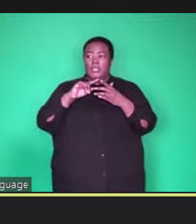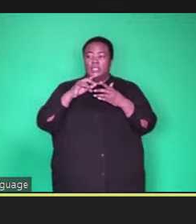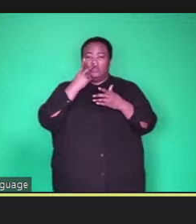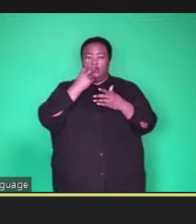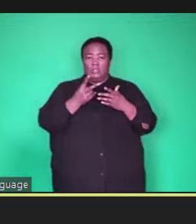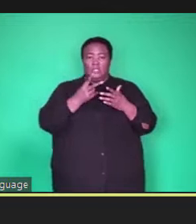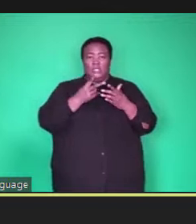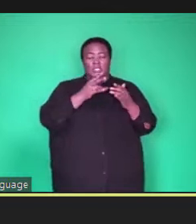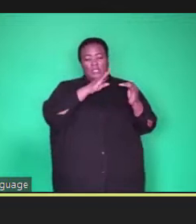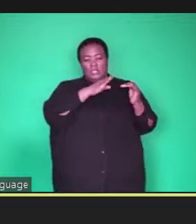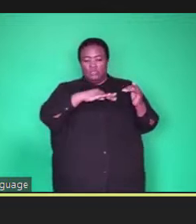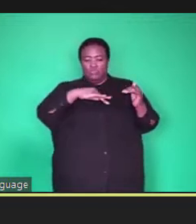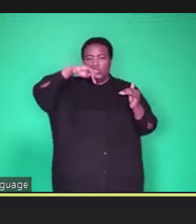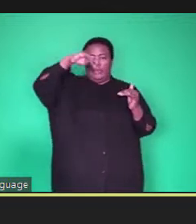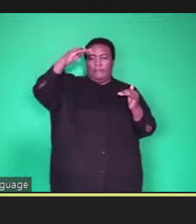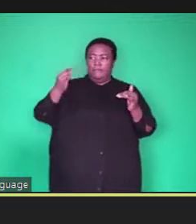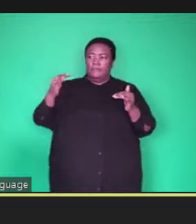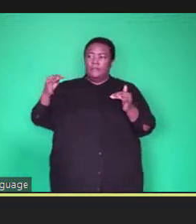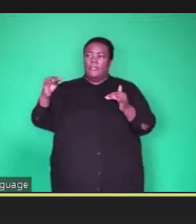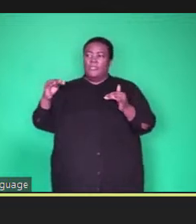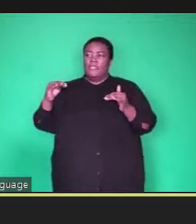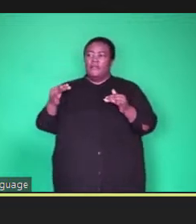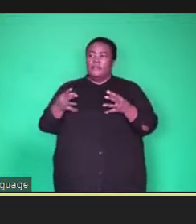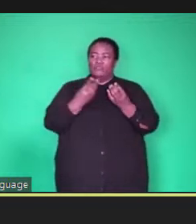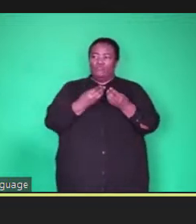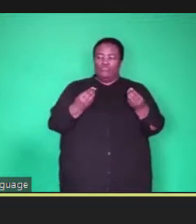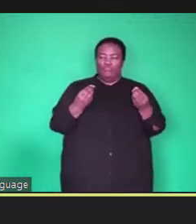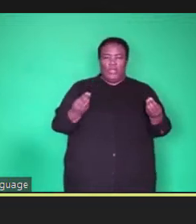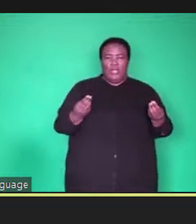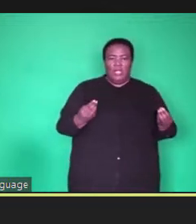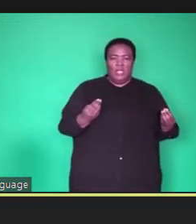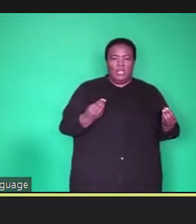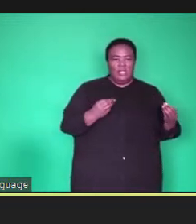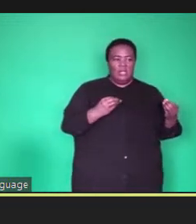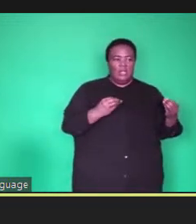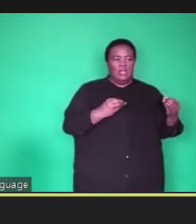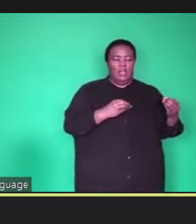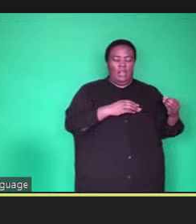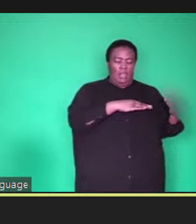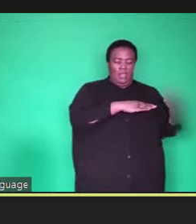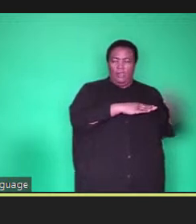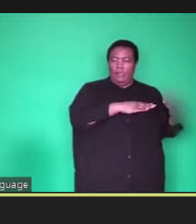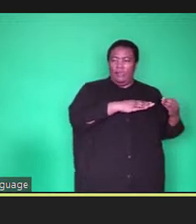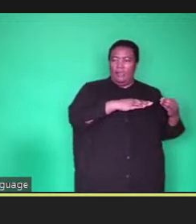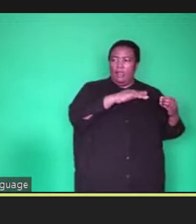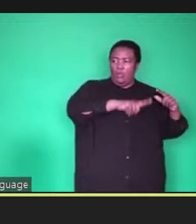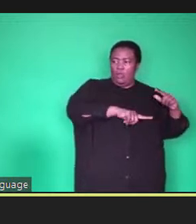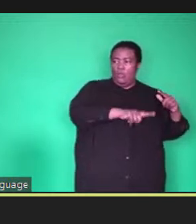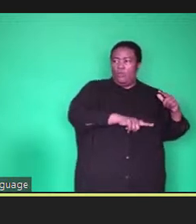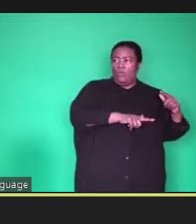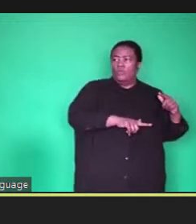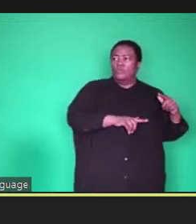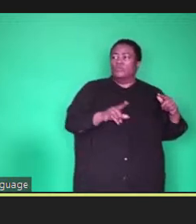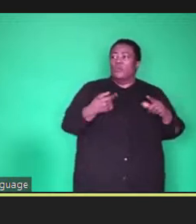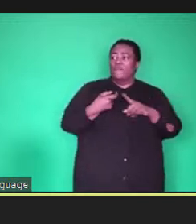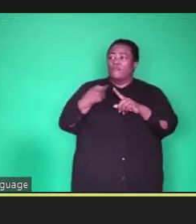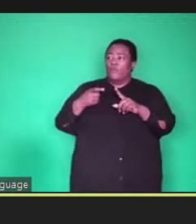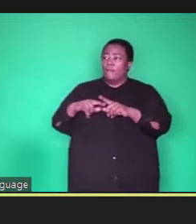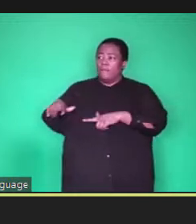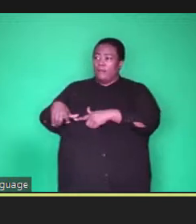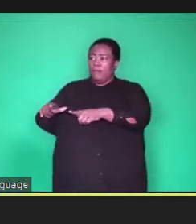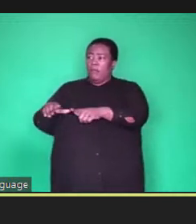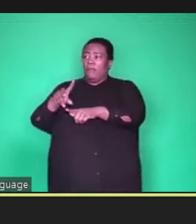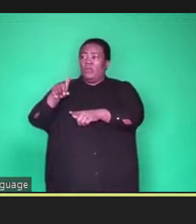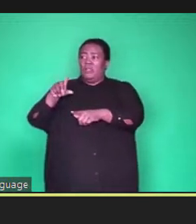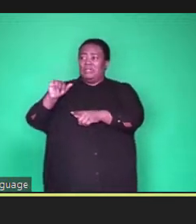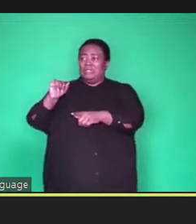And children there, but not highly there. The Dimamo node from Limpopo, much less